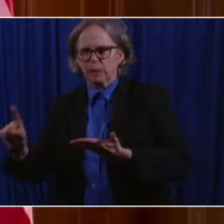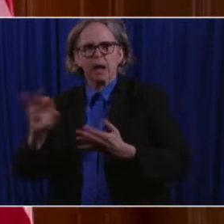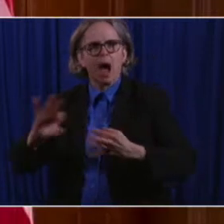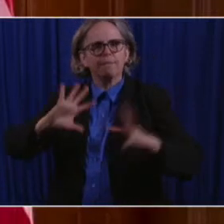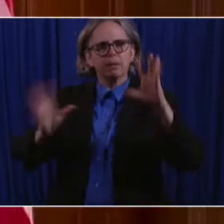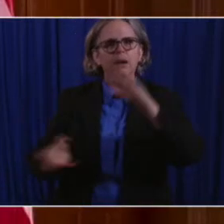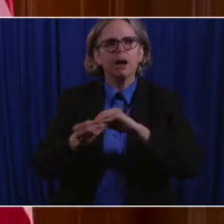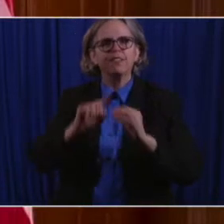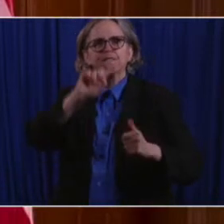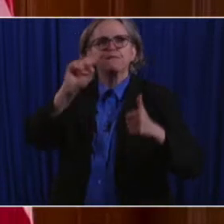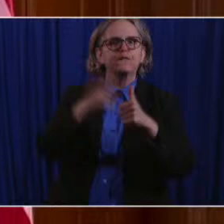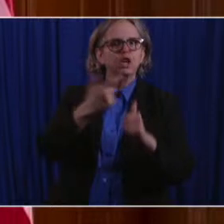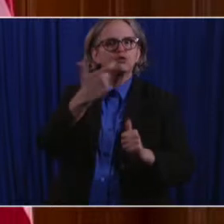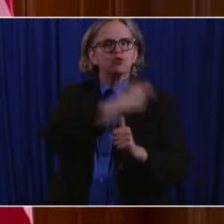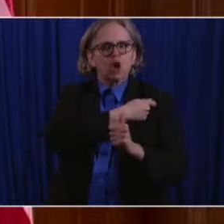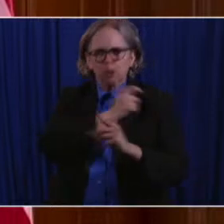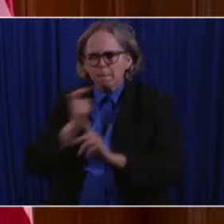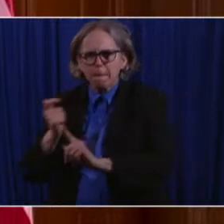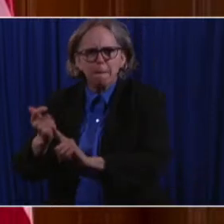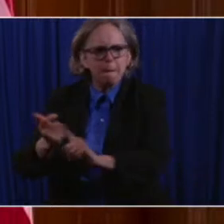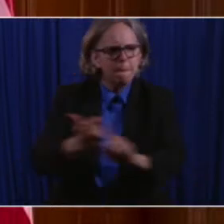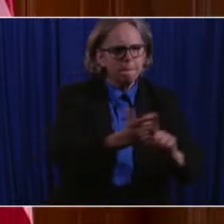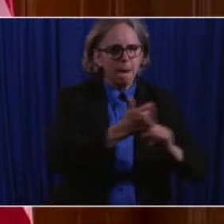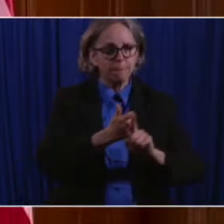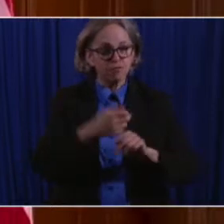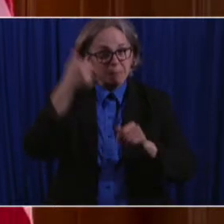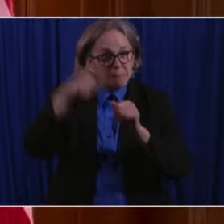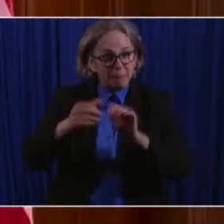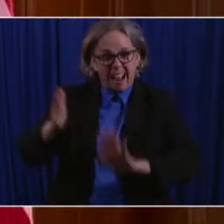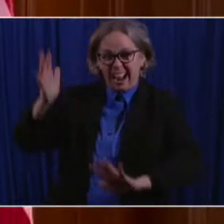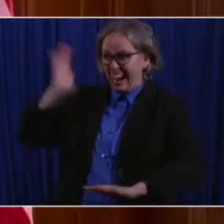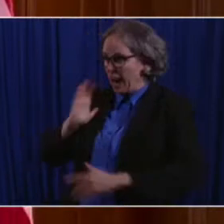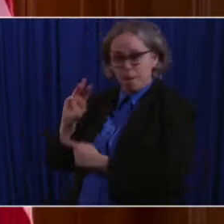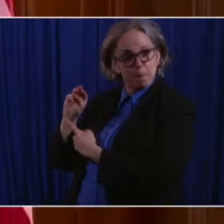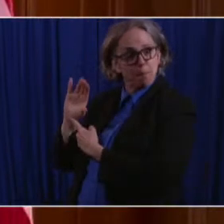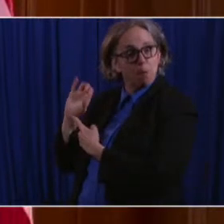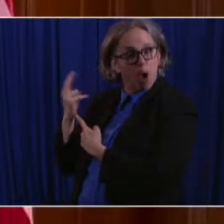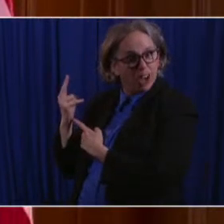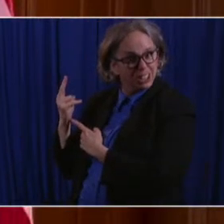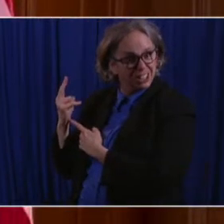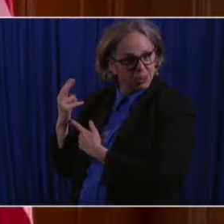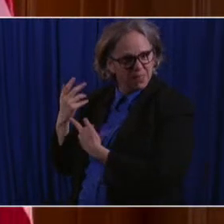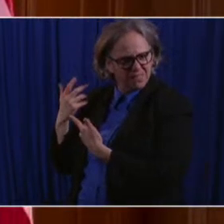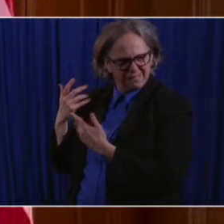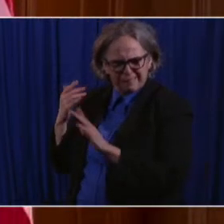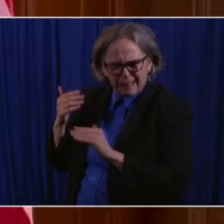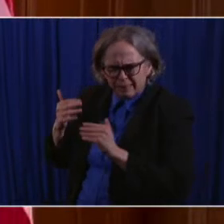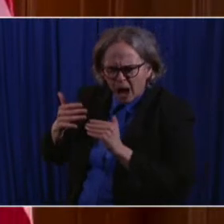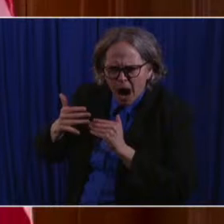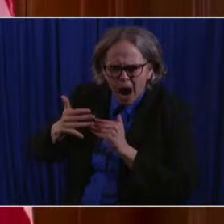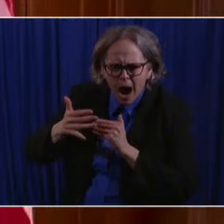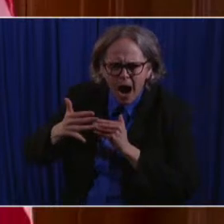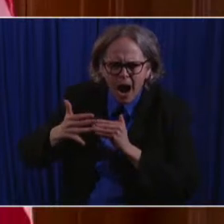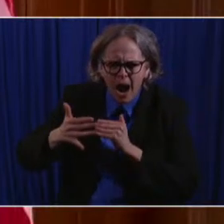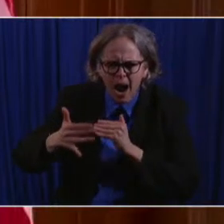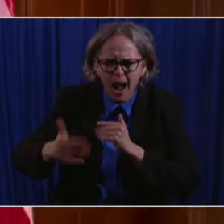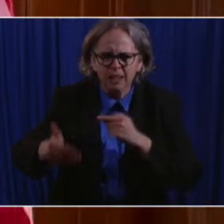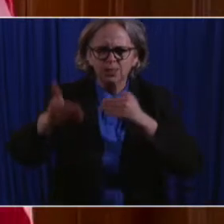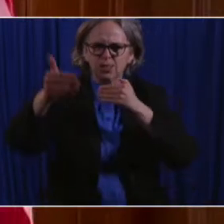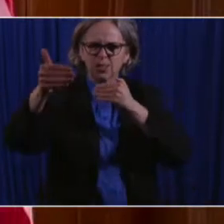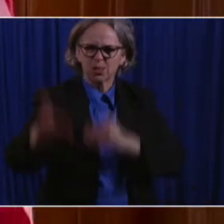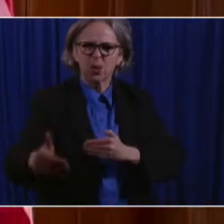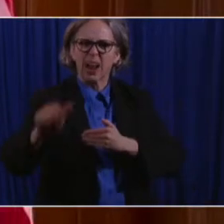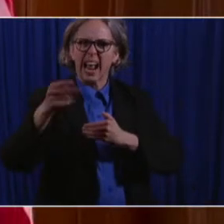March 31st and will end April 5th. Following that segment, we will begin giving second